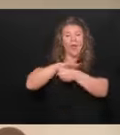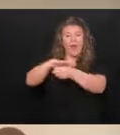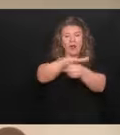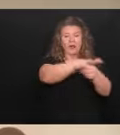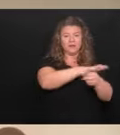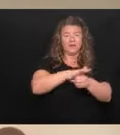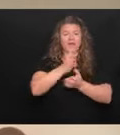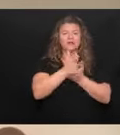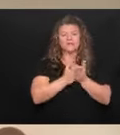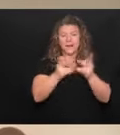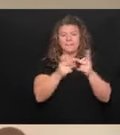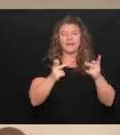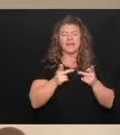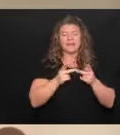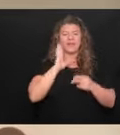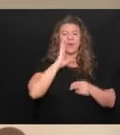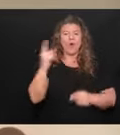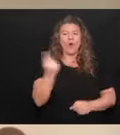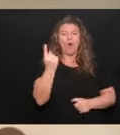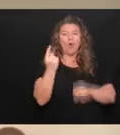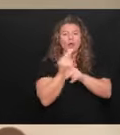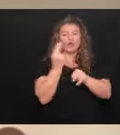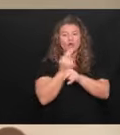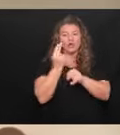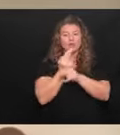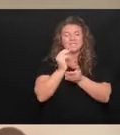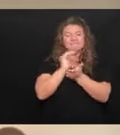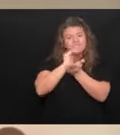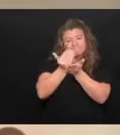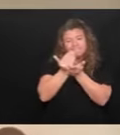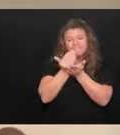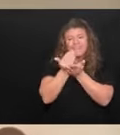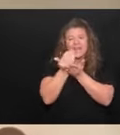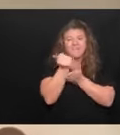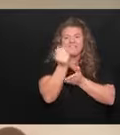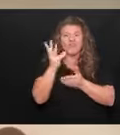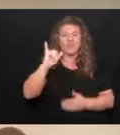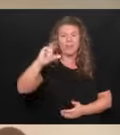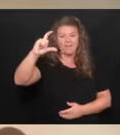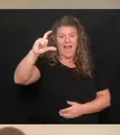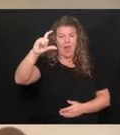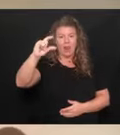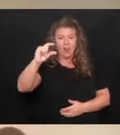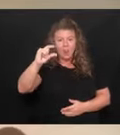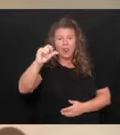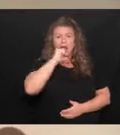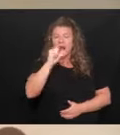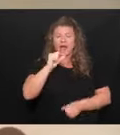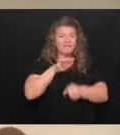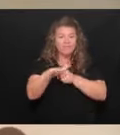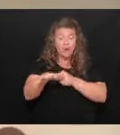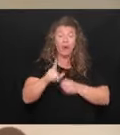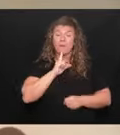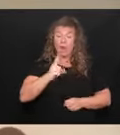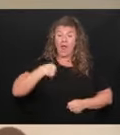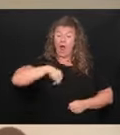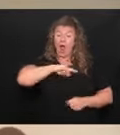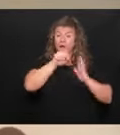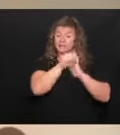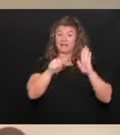cases where we'll only use a certain number of doses out of a vial. We have done an exceptional job as the state of West